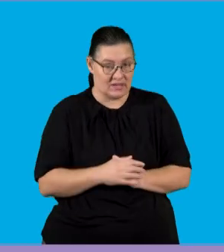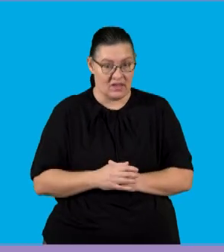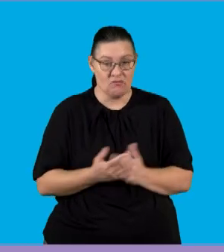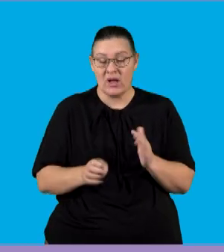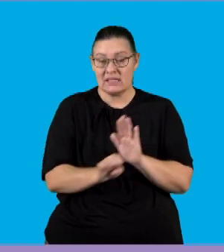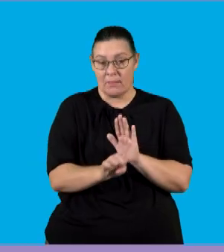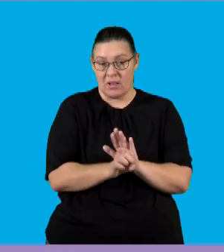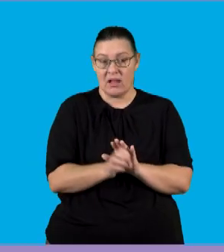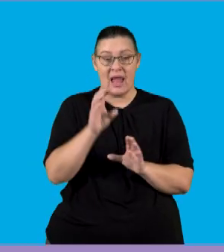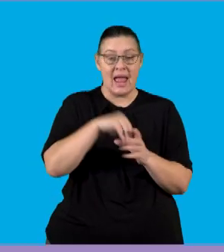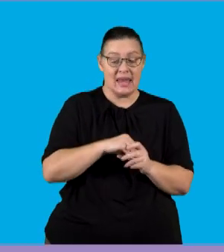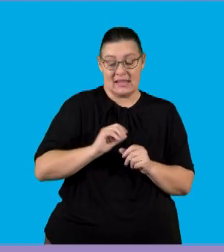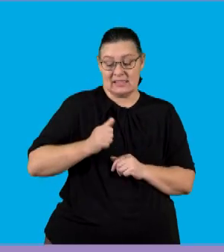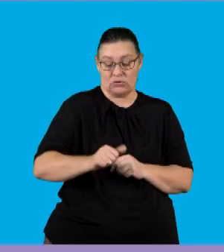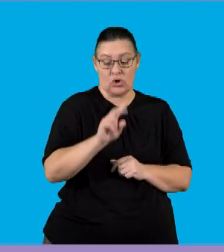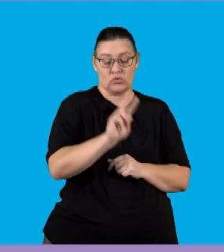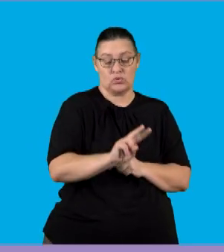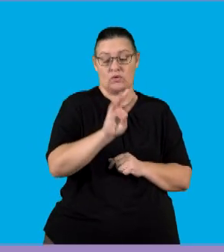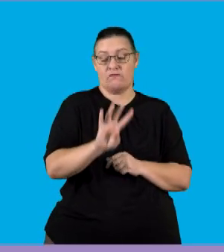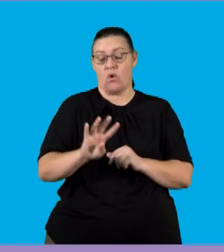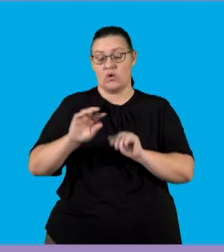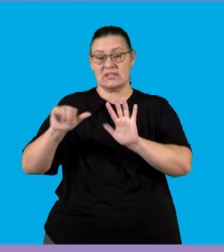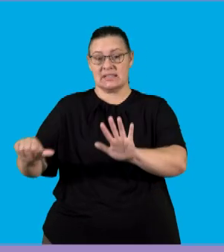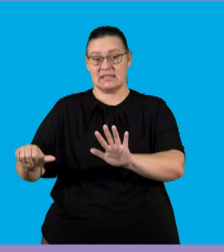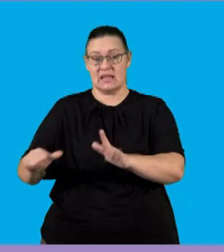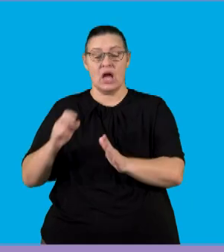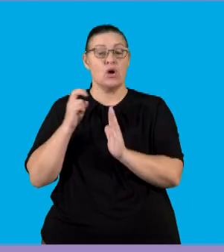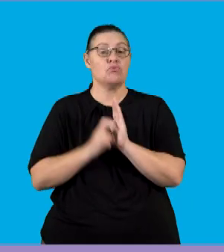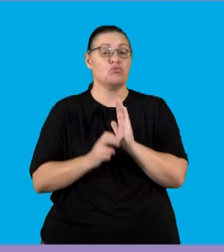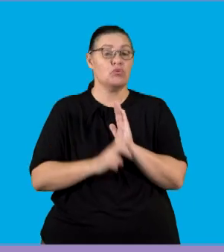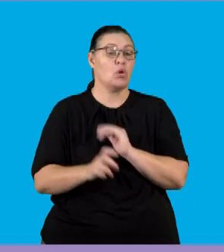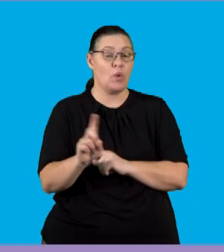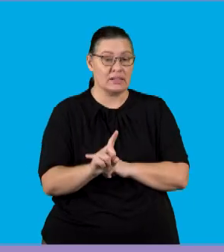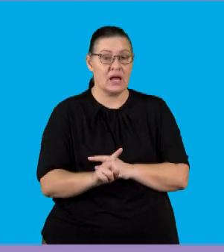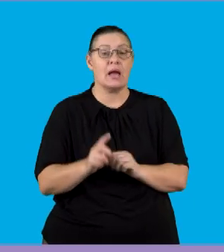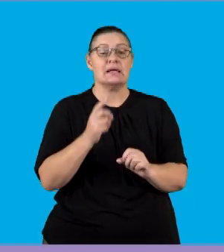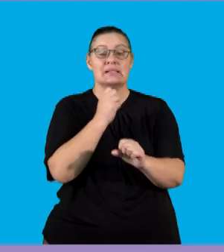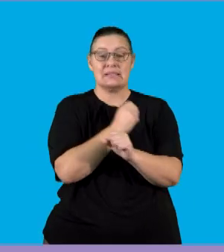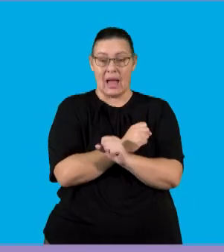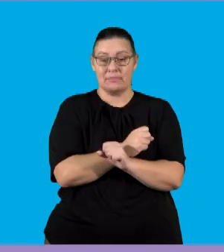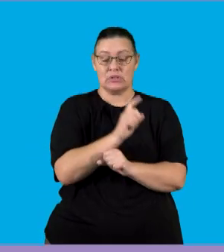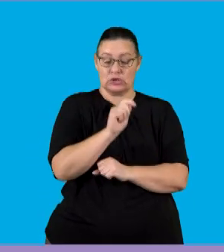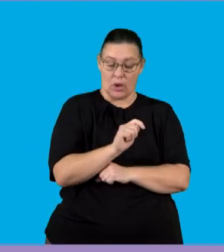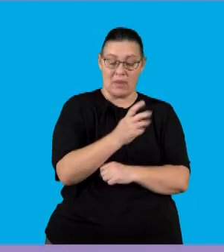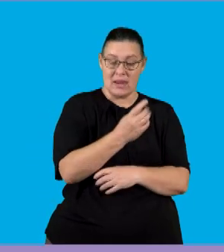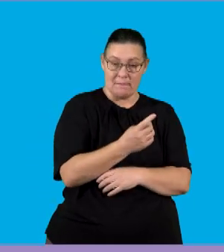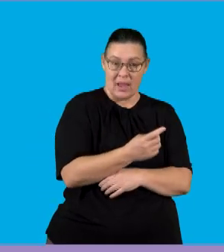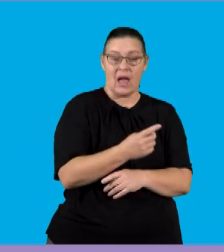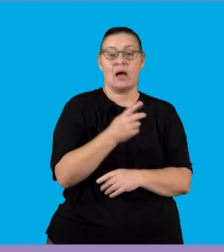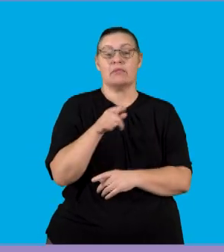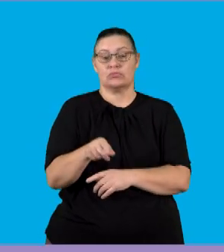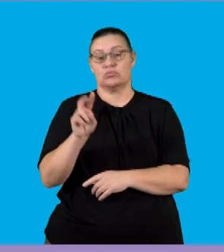For example, in the sequence 2, 4, 6, the rule is to multiply the term